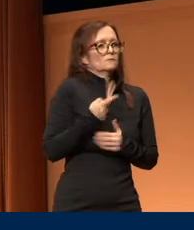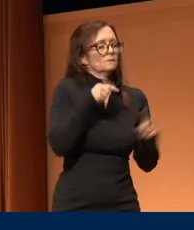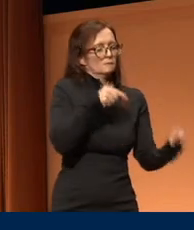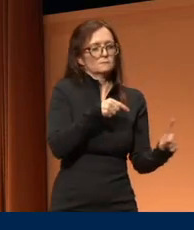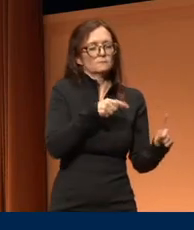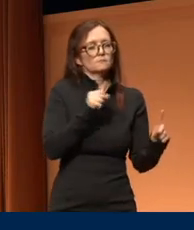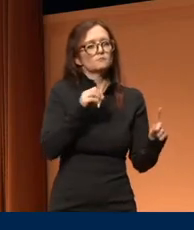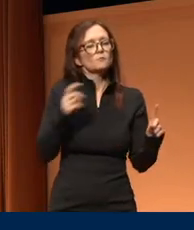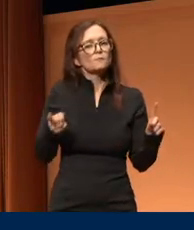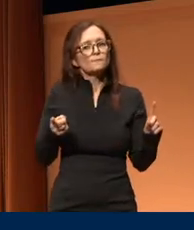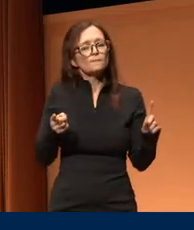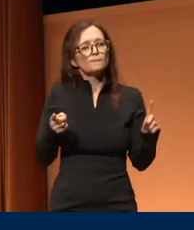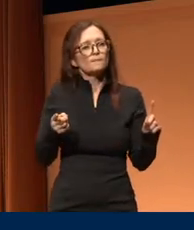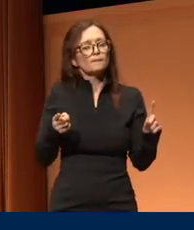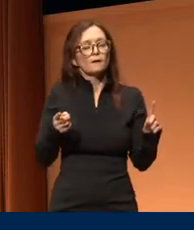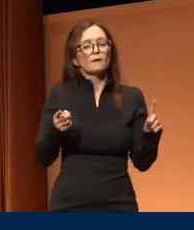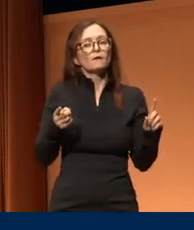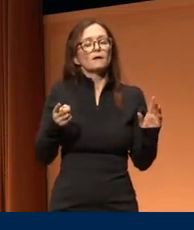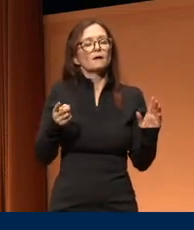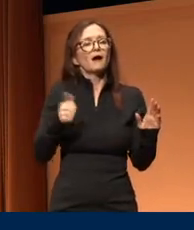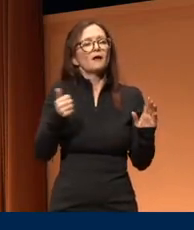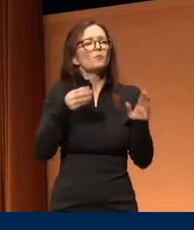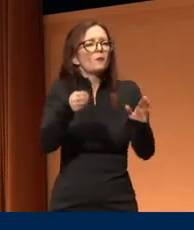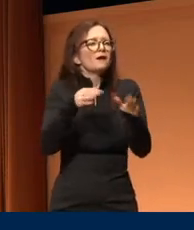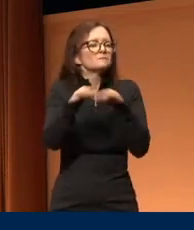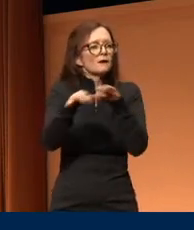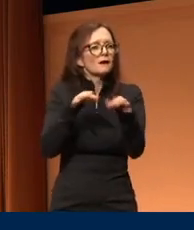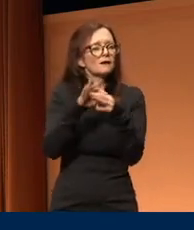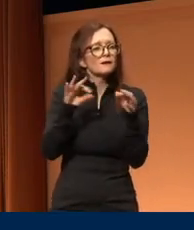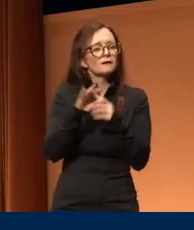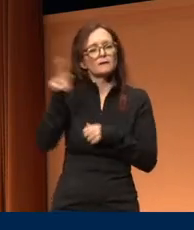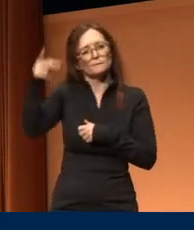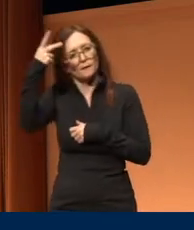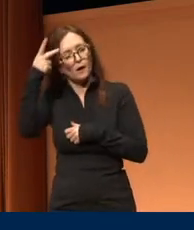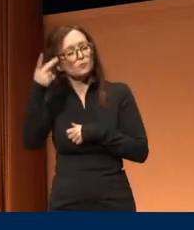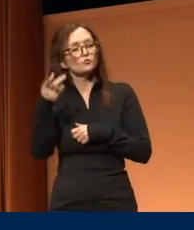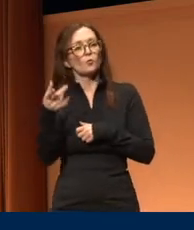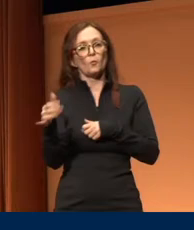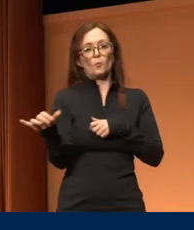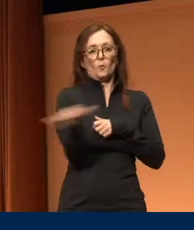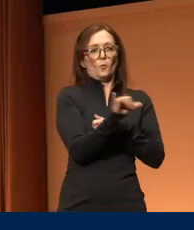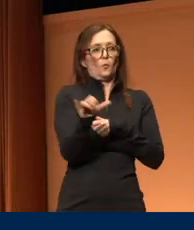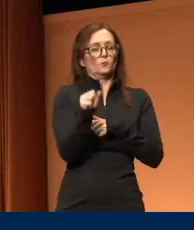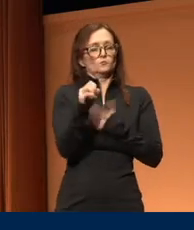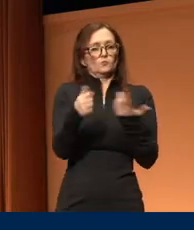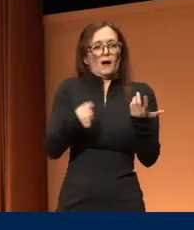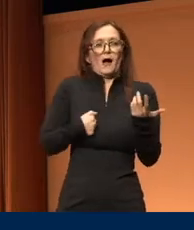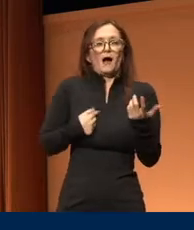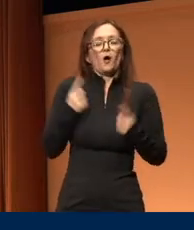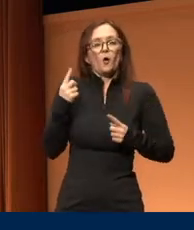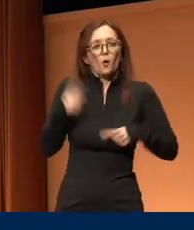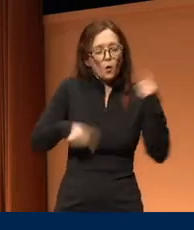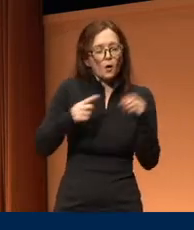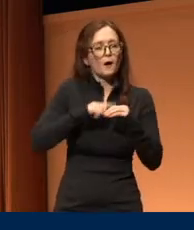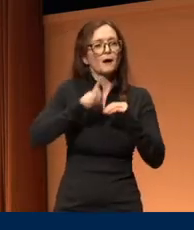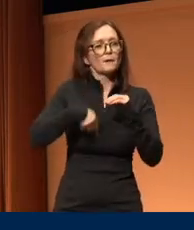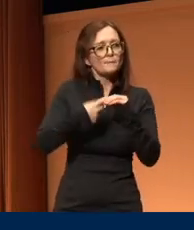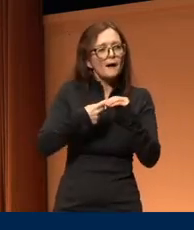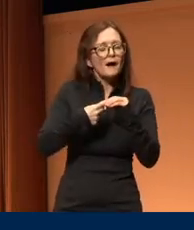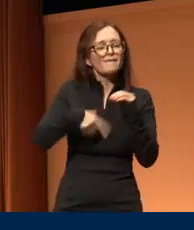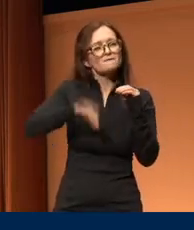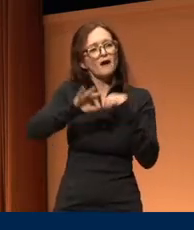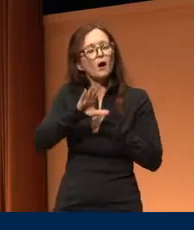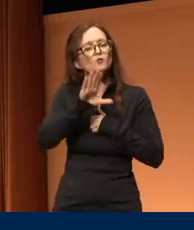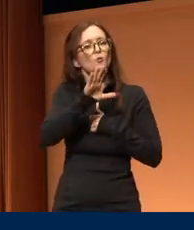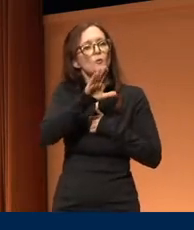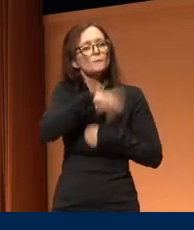voting. In other words, politics is also, or so are argued, about tracking a form of truth, whether